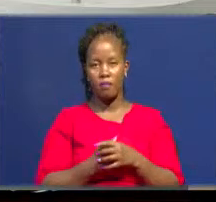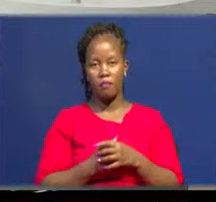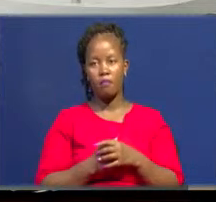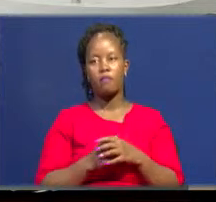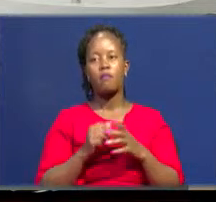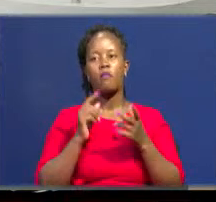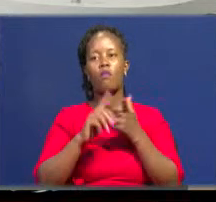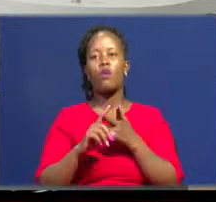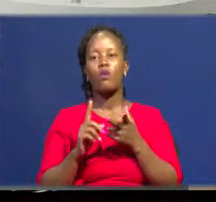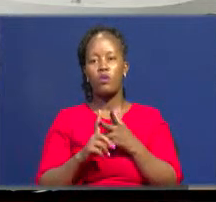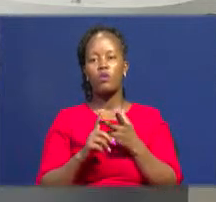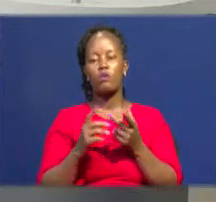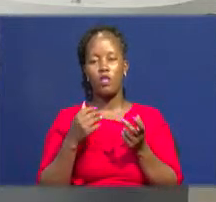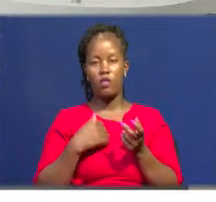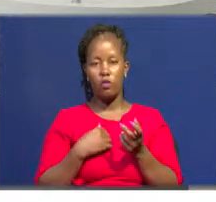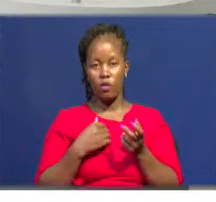seen.